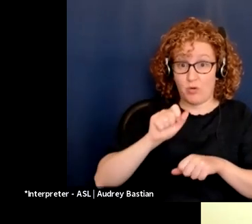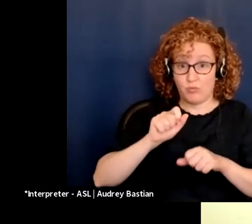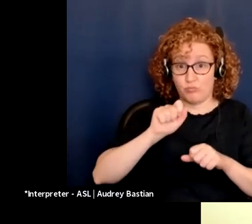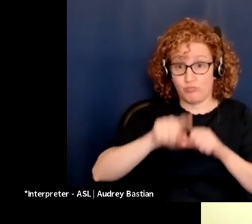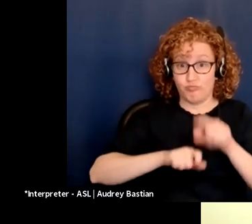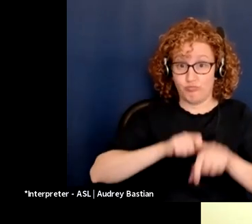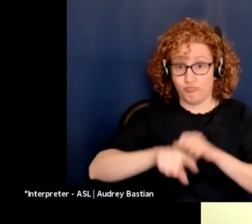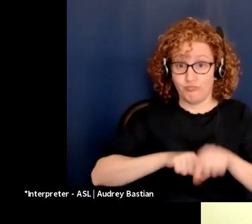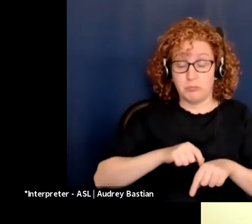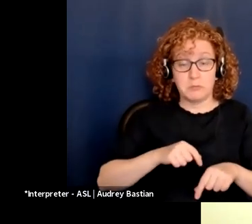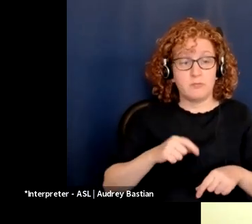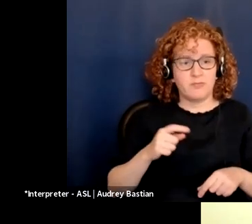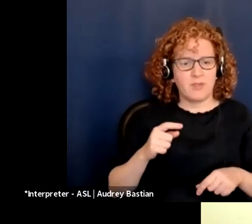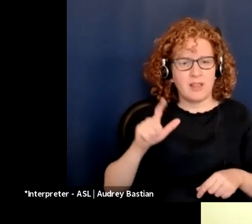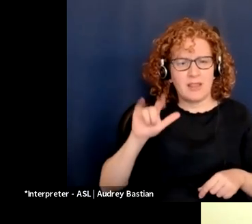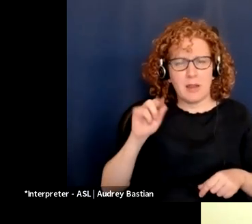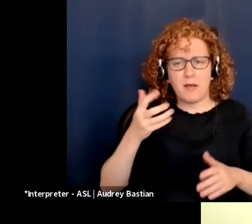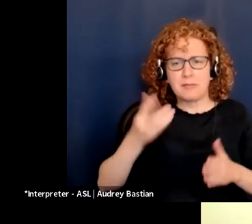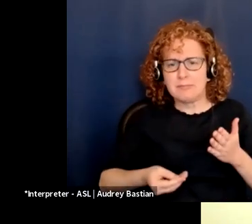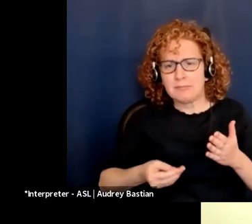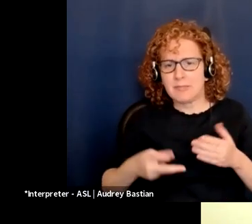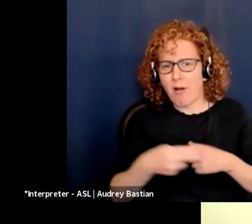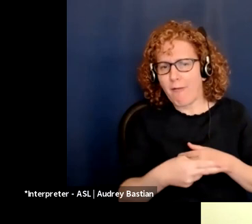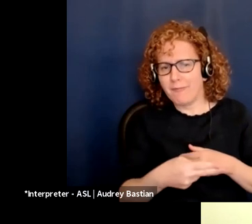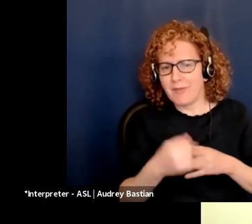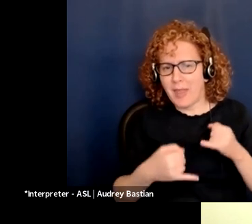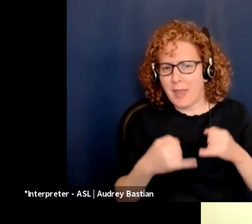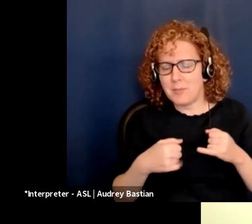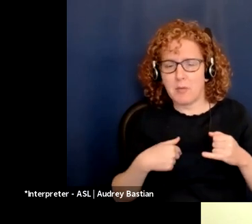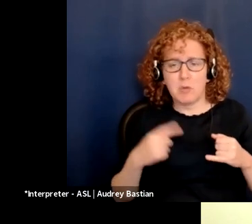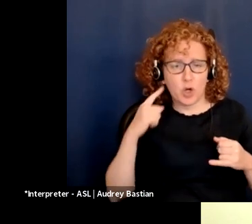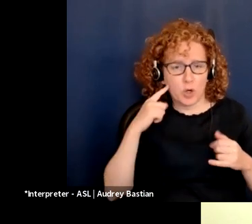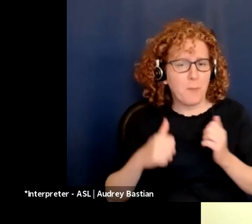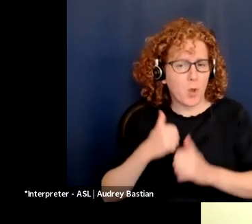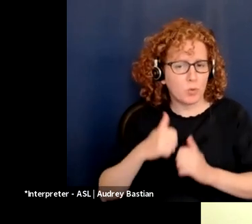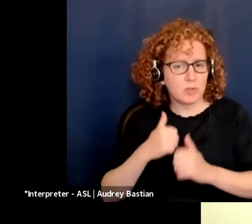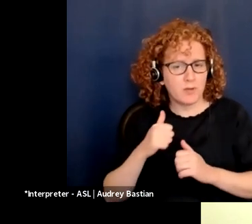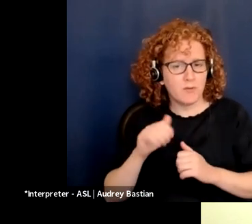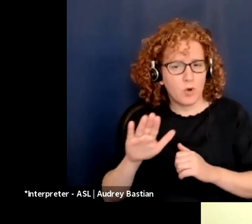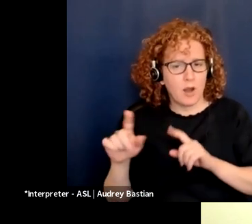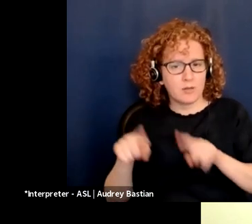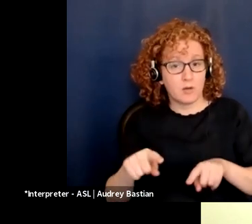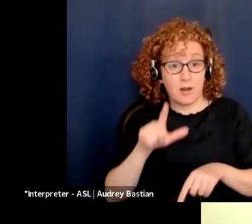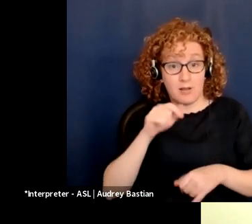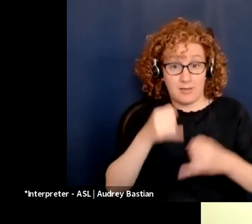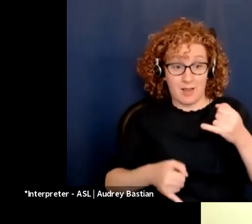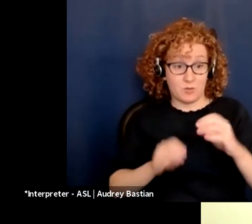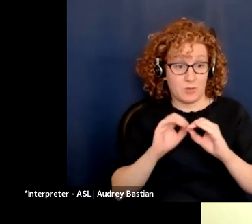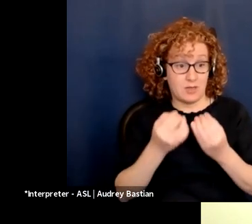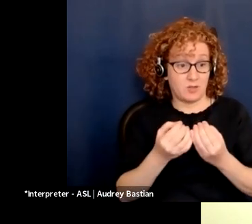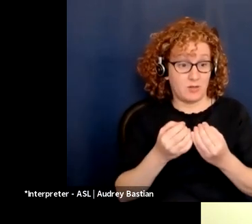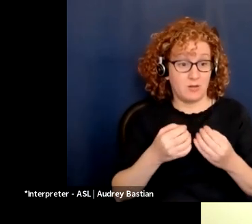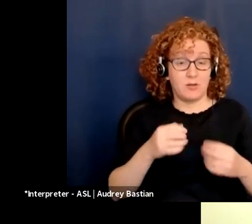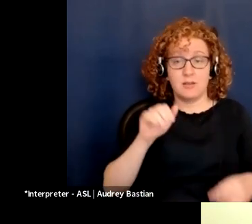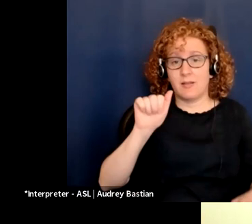we heard most of your answer, Lydia. I think you maybe cut off at the end. I don't know. The last organization I heard you mention was ANA